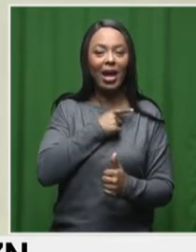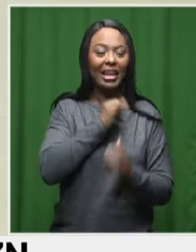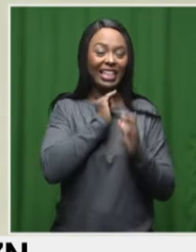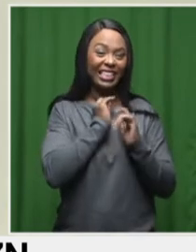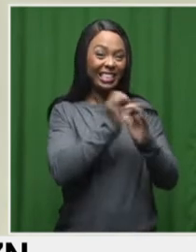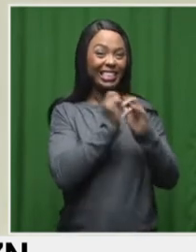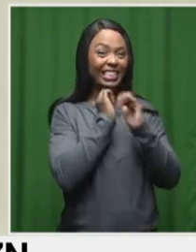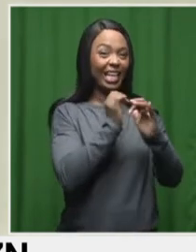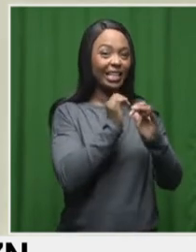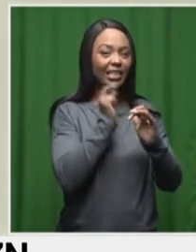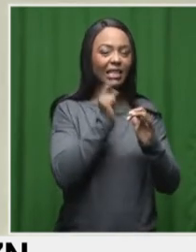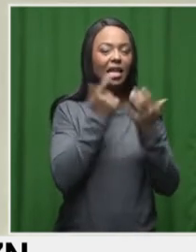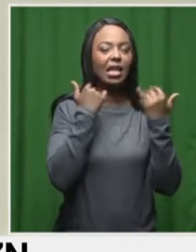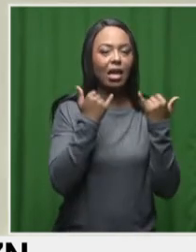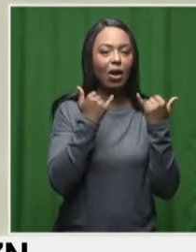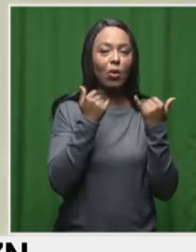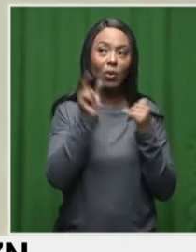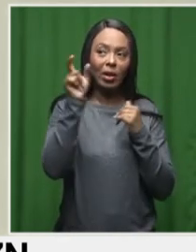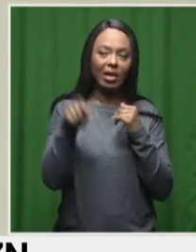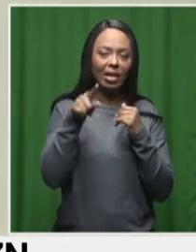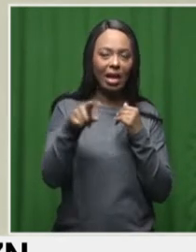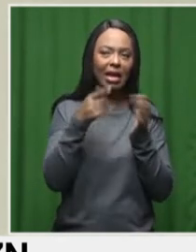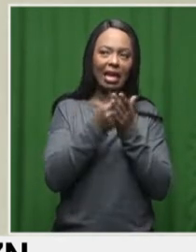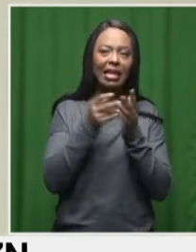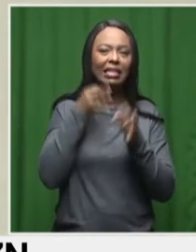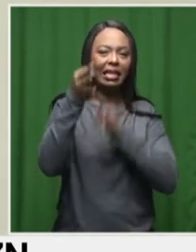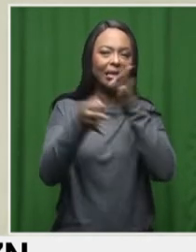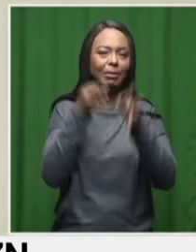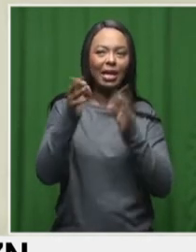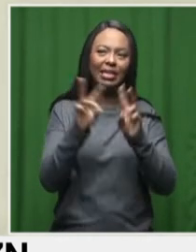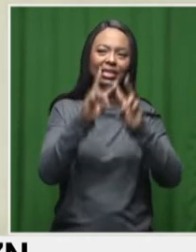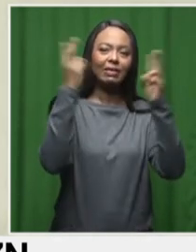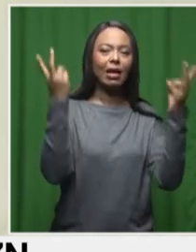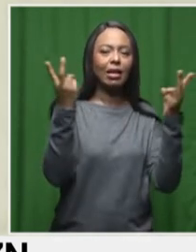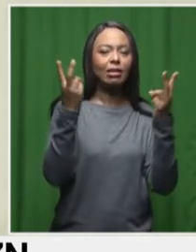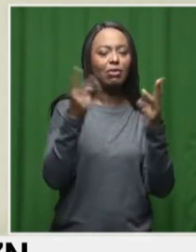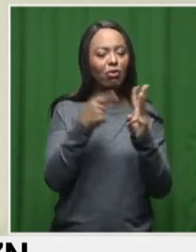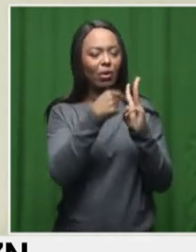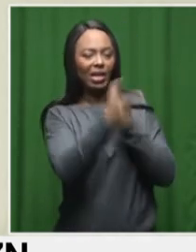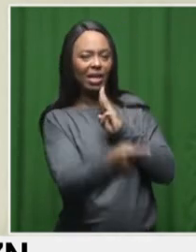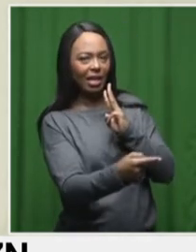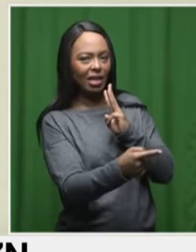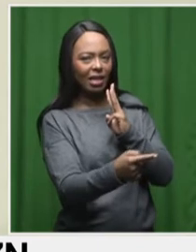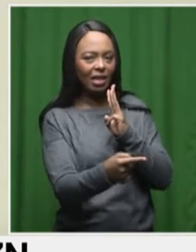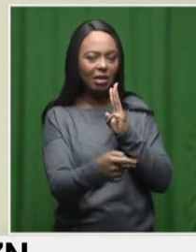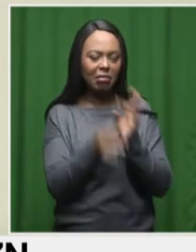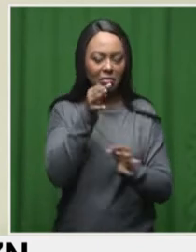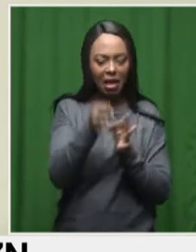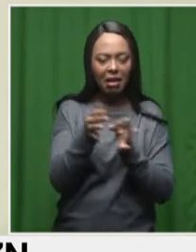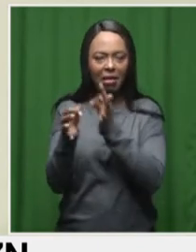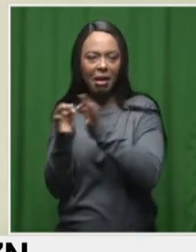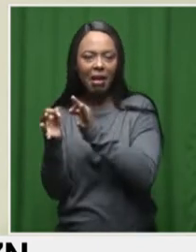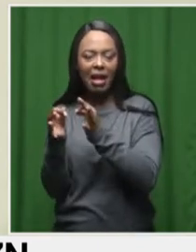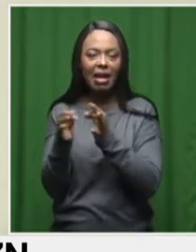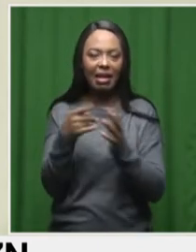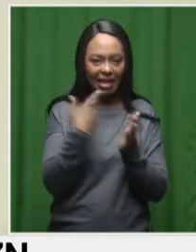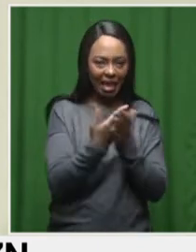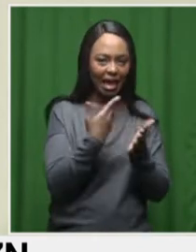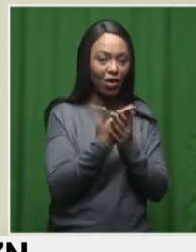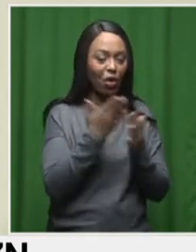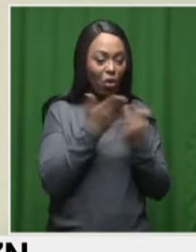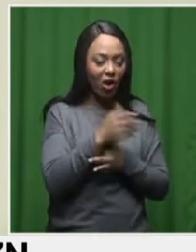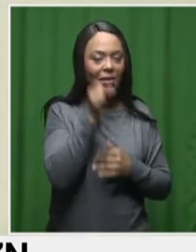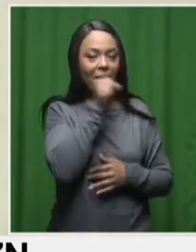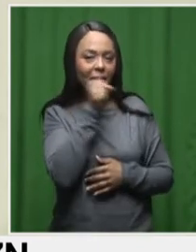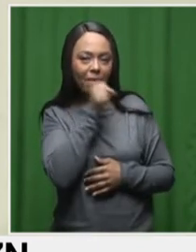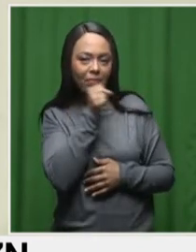to him or her to distinguish between or among these genres. So it is very exciting, starting with